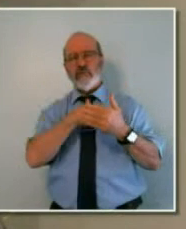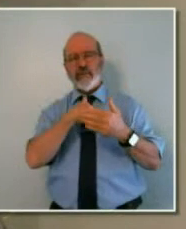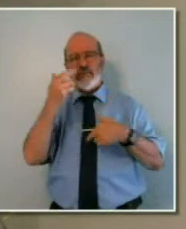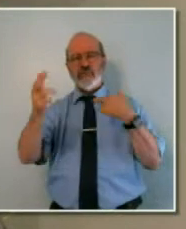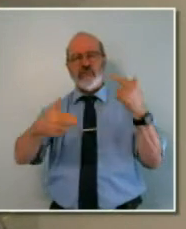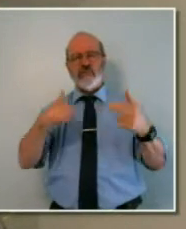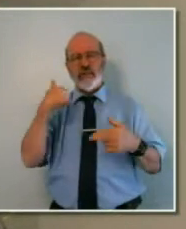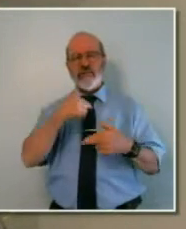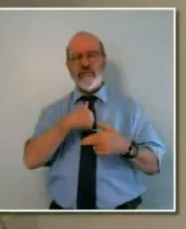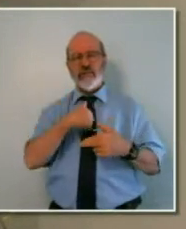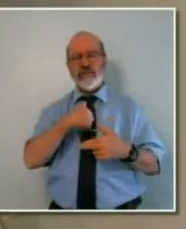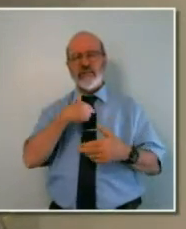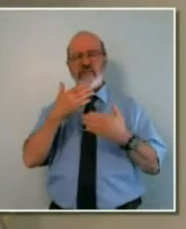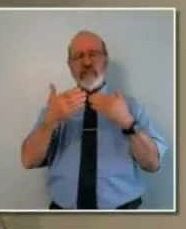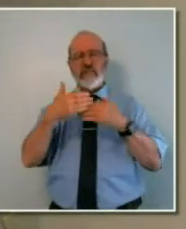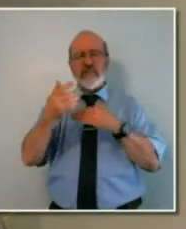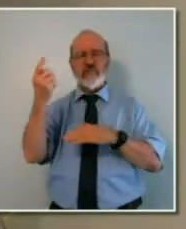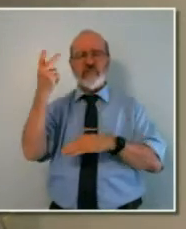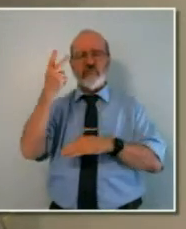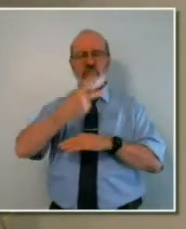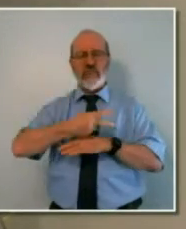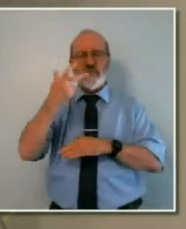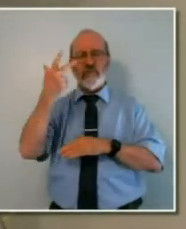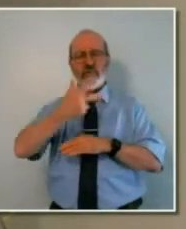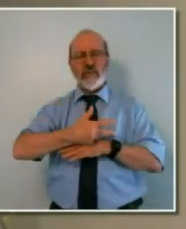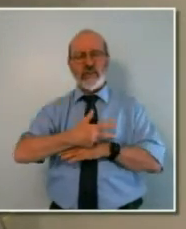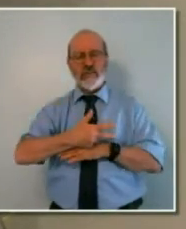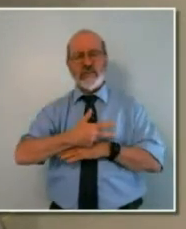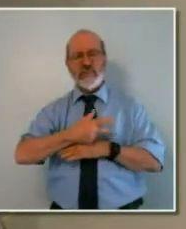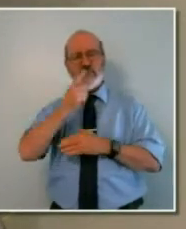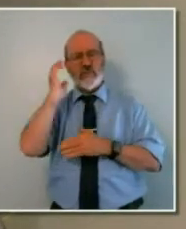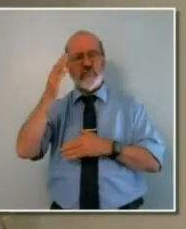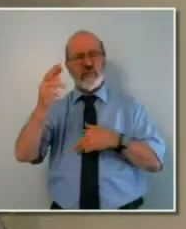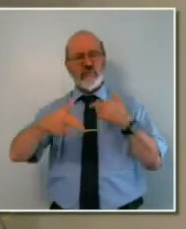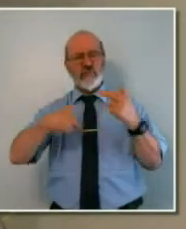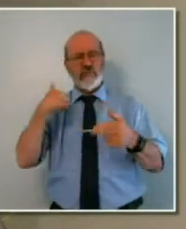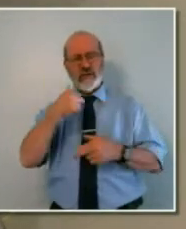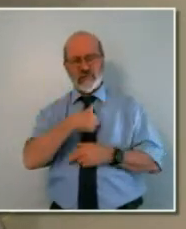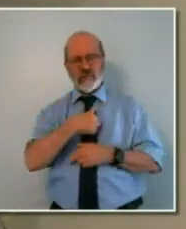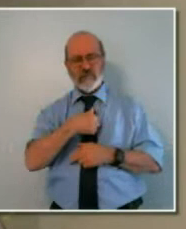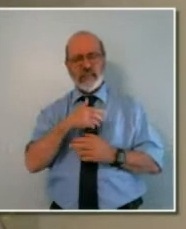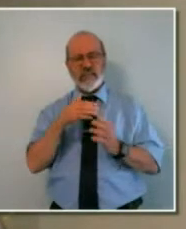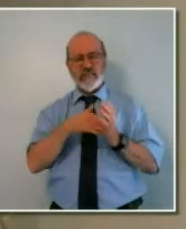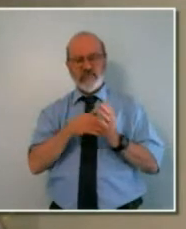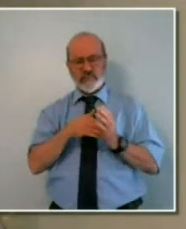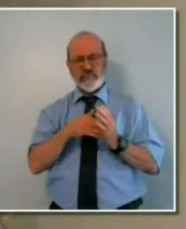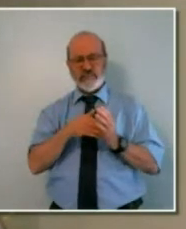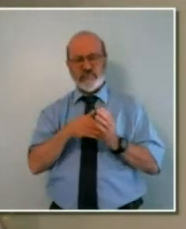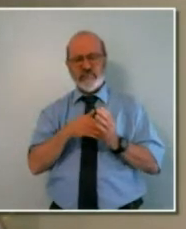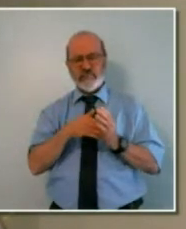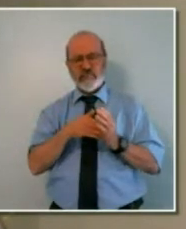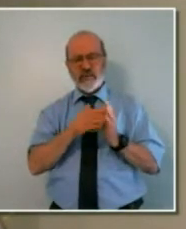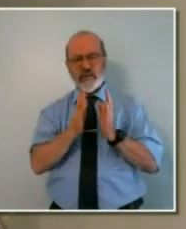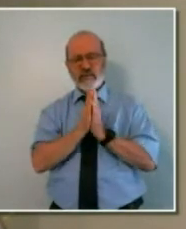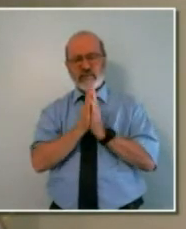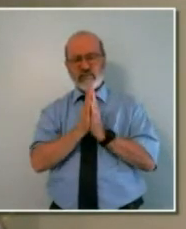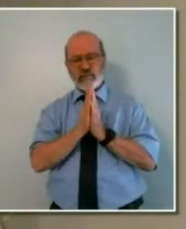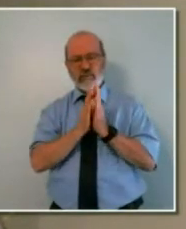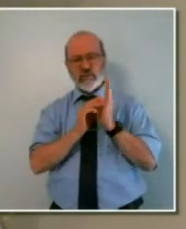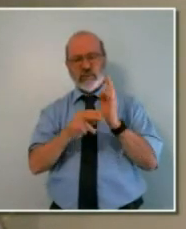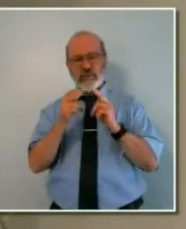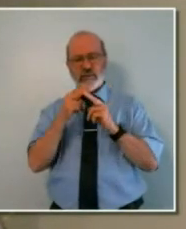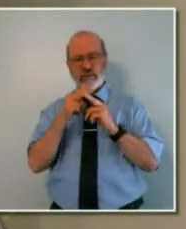Maybe after 2 days, maybe after three, but you will revive us again. I pray in Jesus'